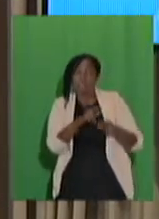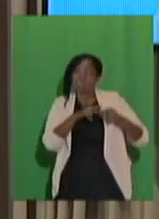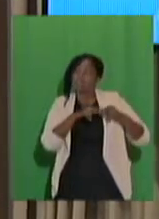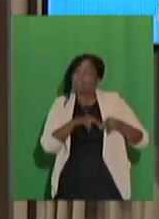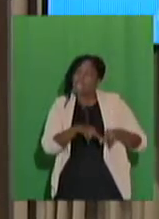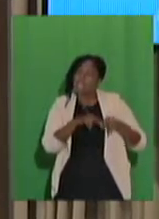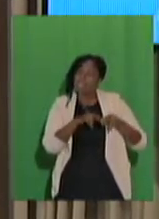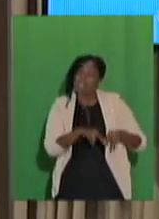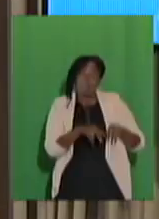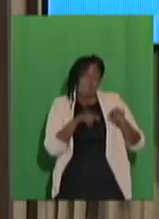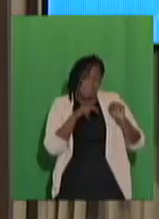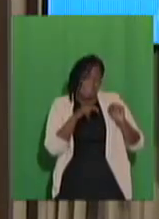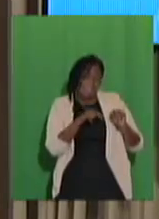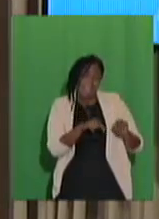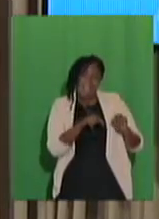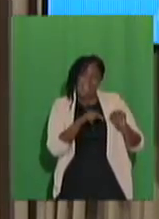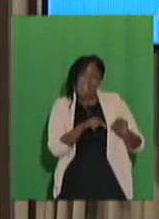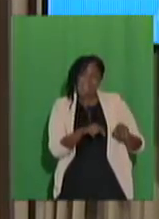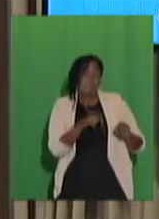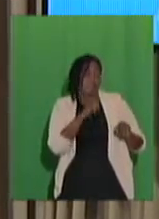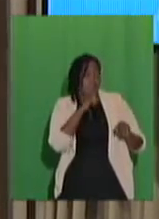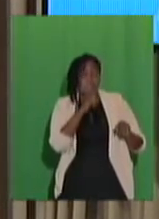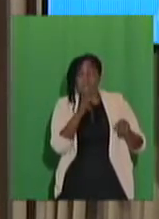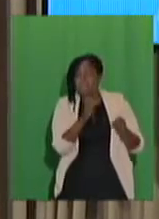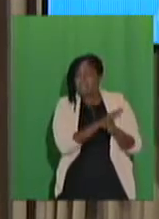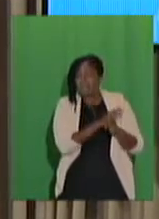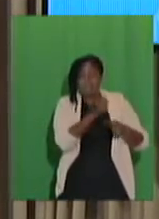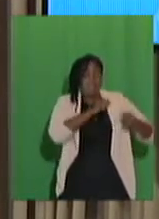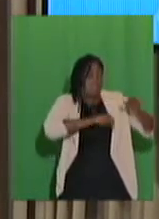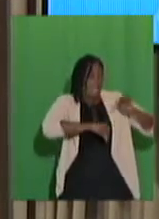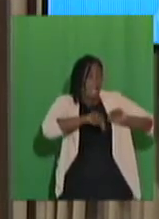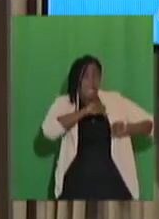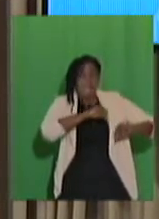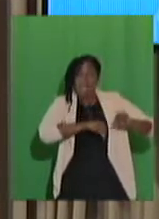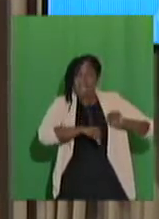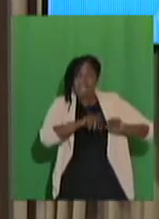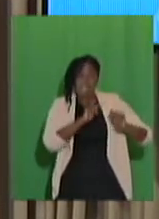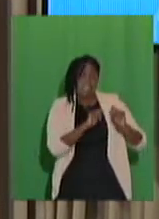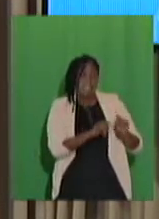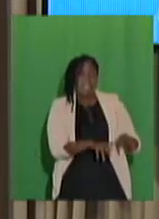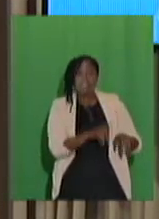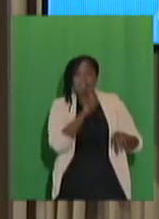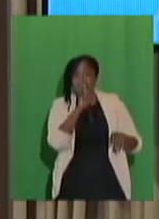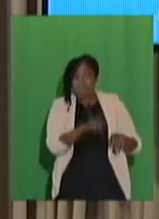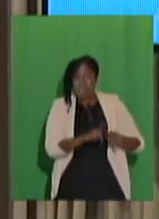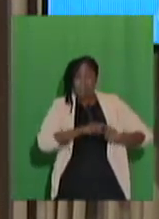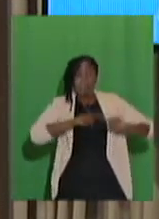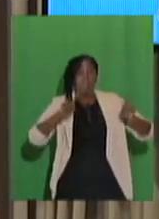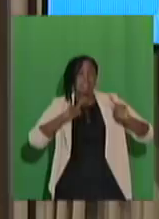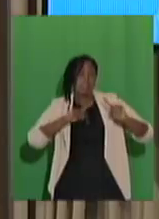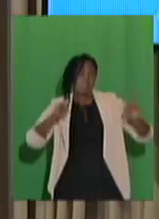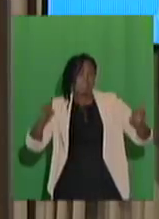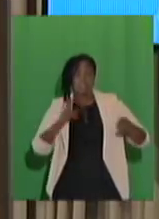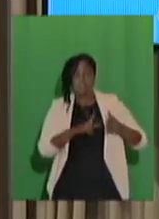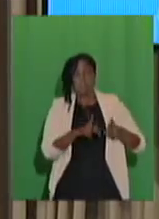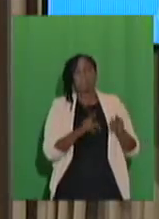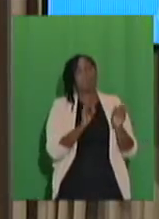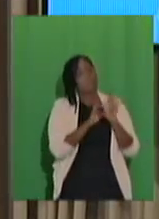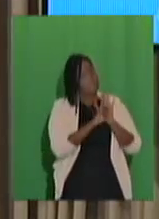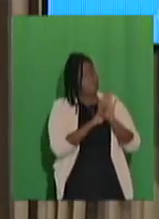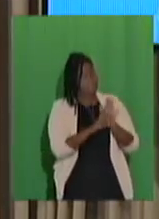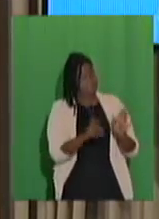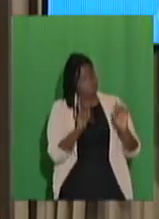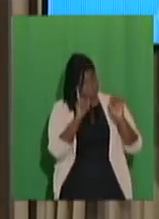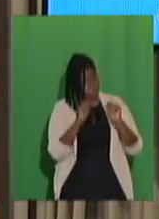on. And I will give you an example. There was a vaccine developed for dengue,